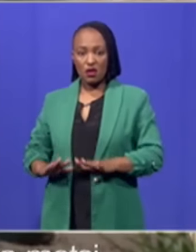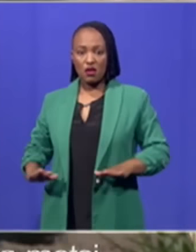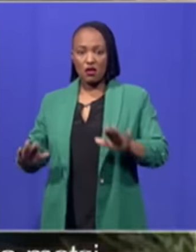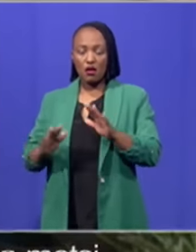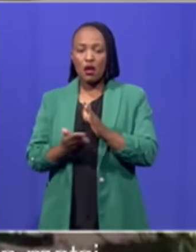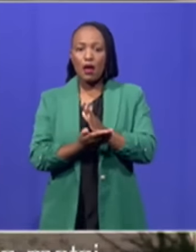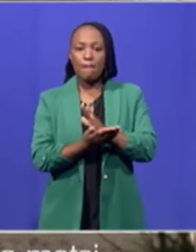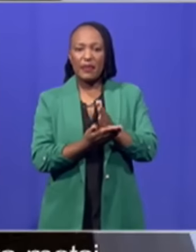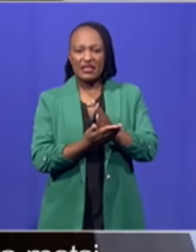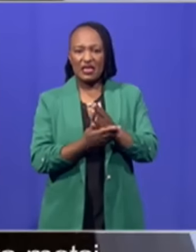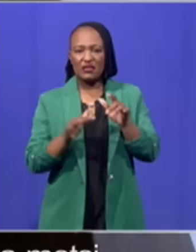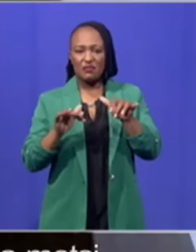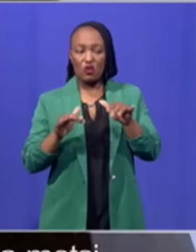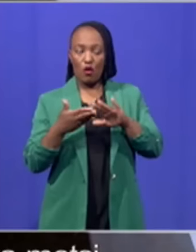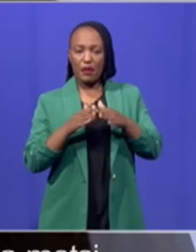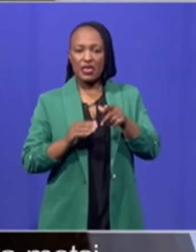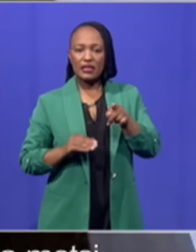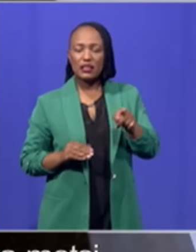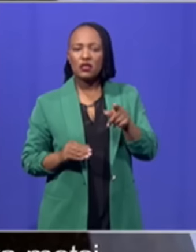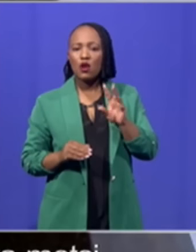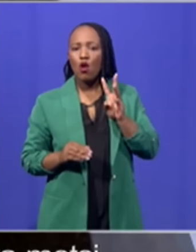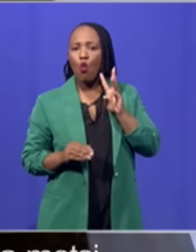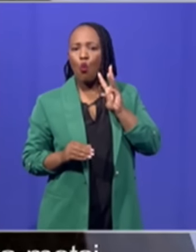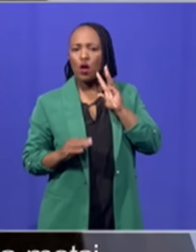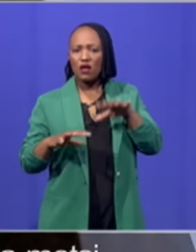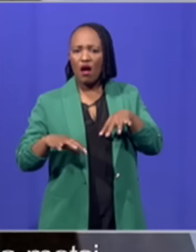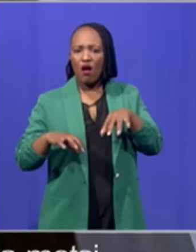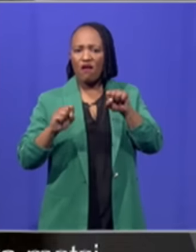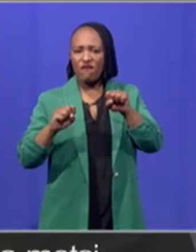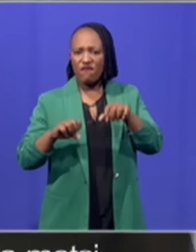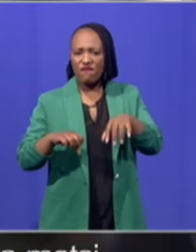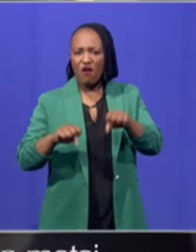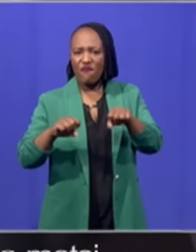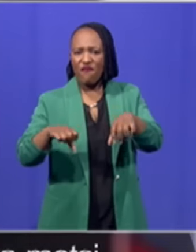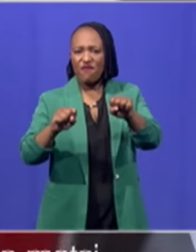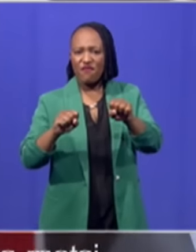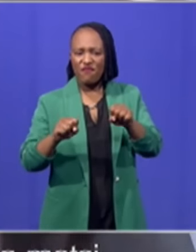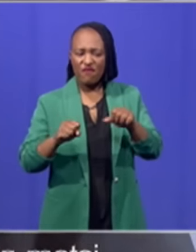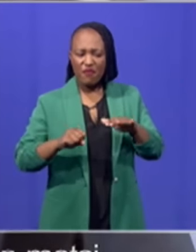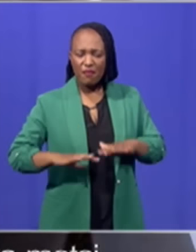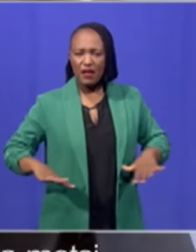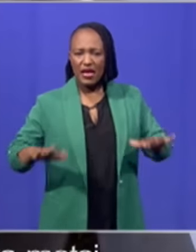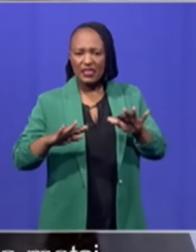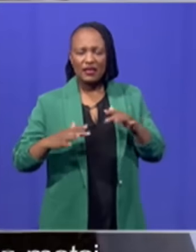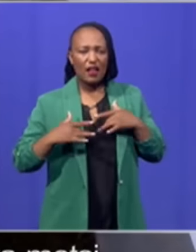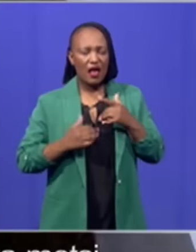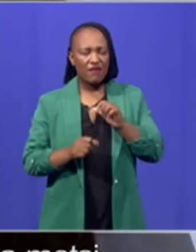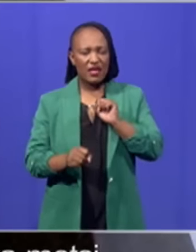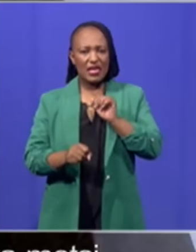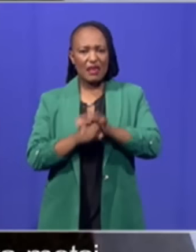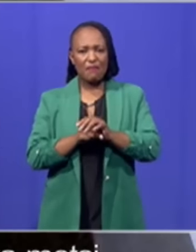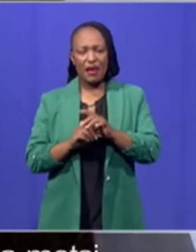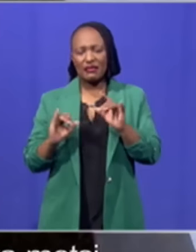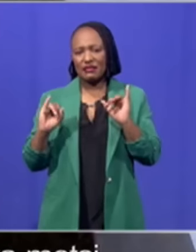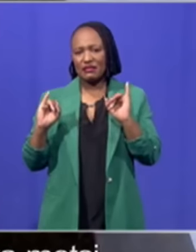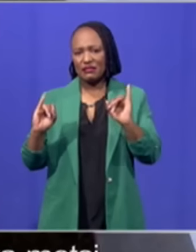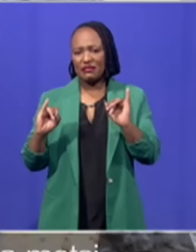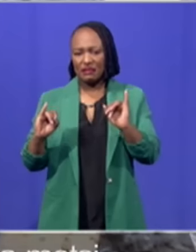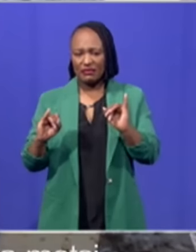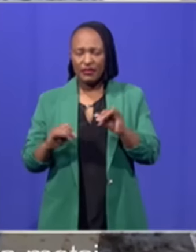kwa Midrand ba re go kgaolwa kgapetsa ga tlamelo ya metsi kwa kgaolong ya bona go ama matshelo a bona ka tsela e sa